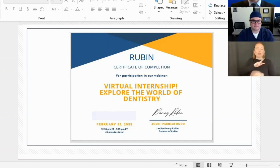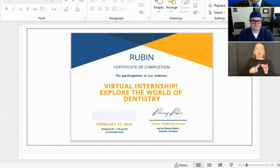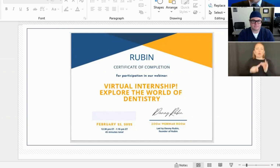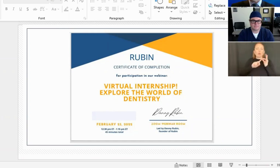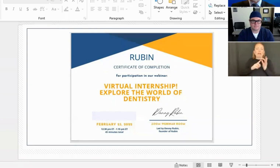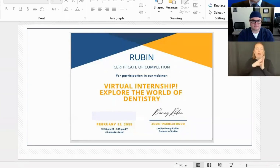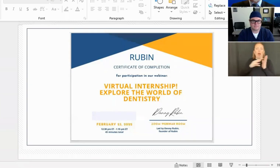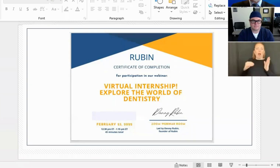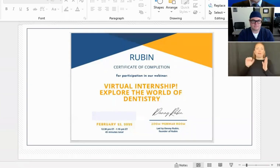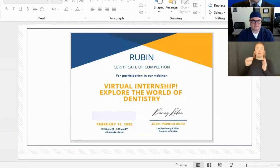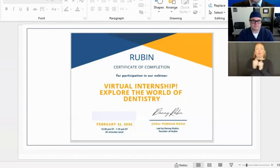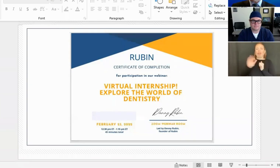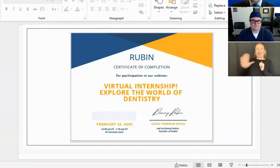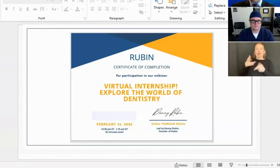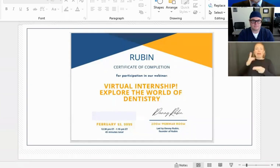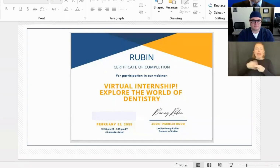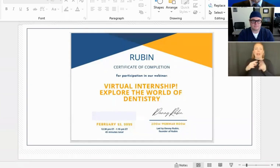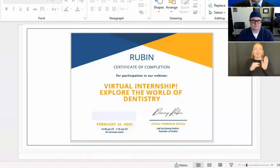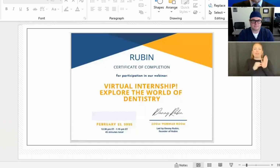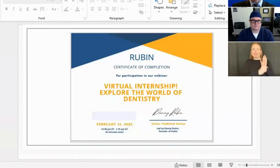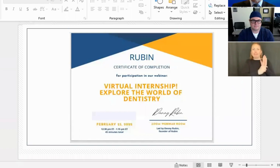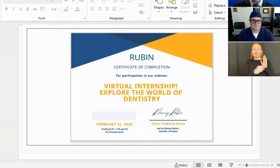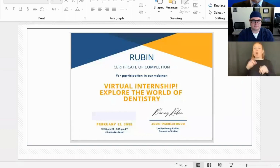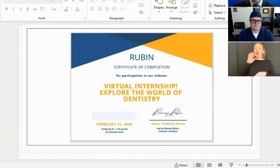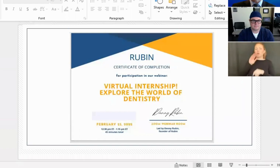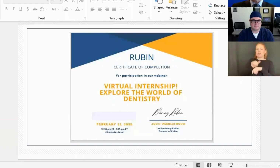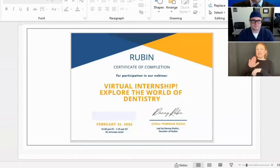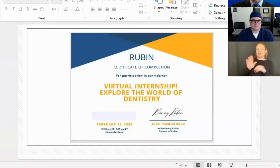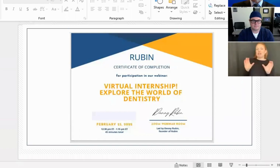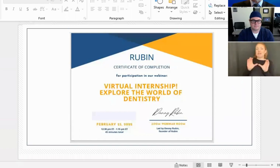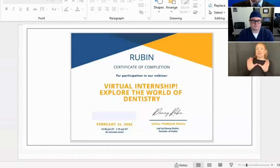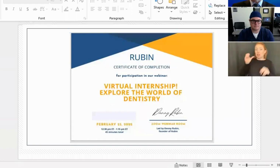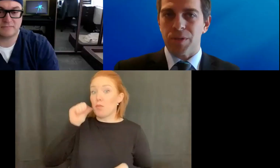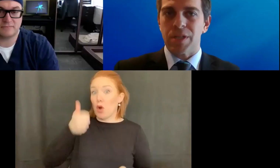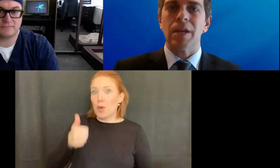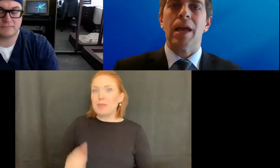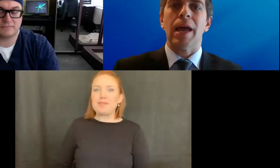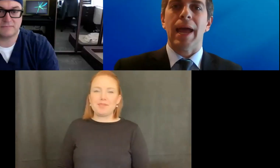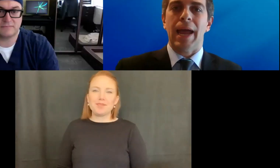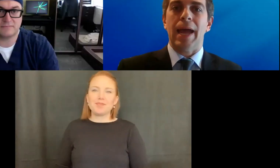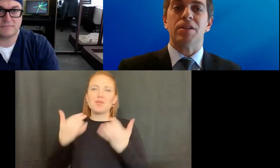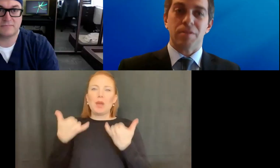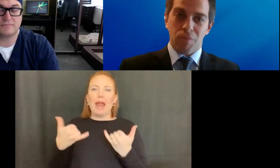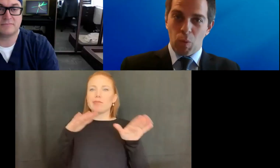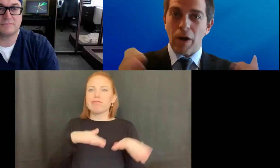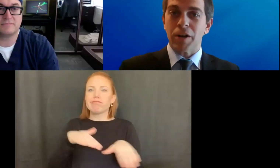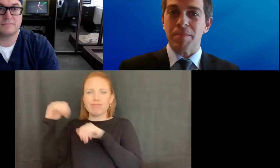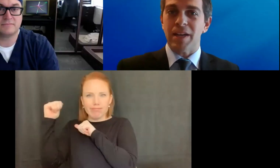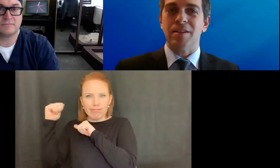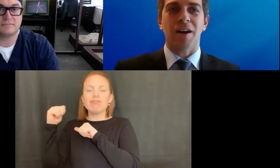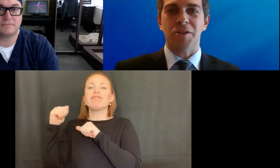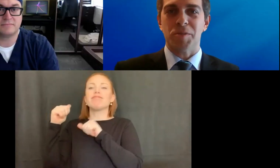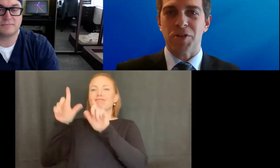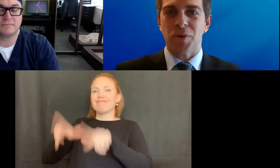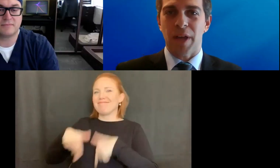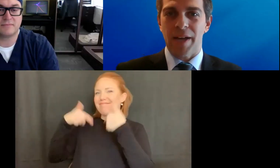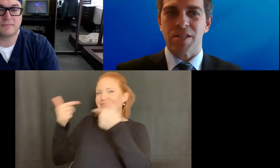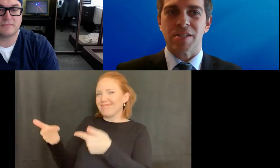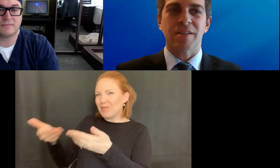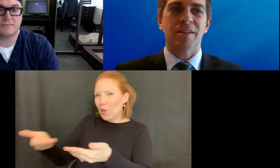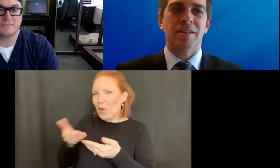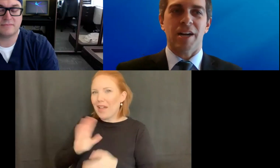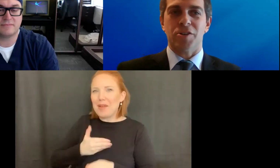that tomorrow. And so with that, I'm going to hop out and welcome in our